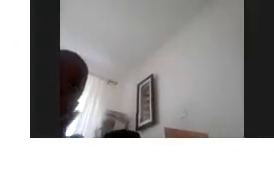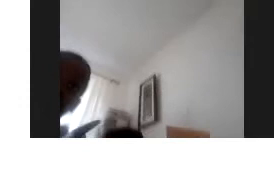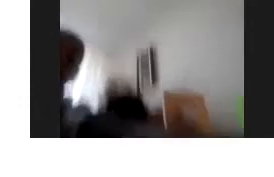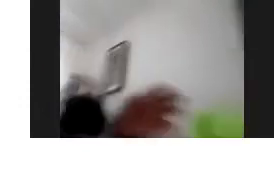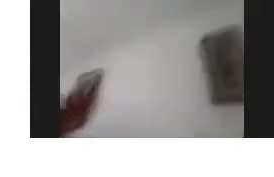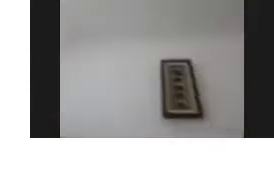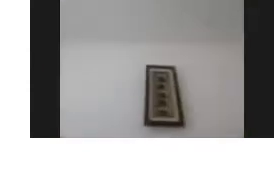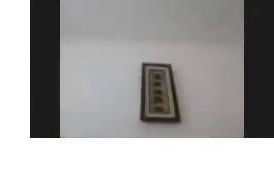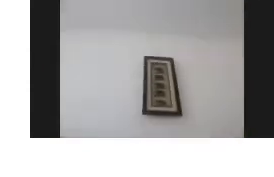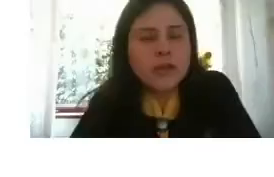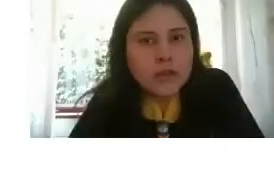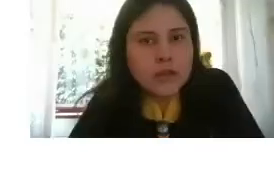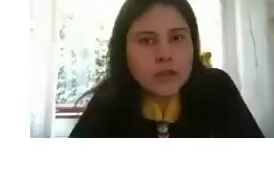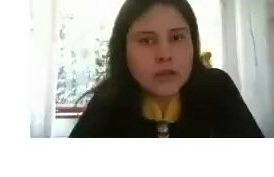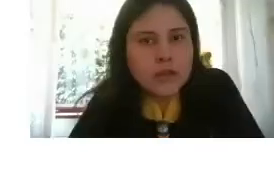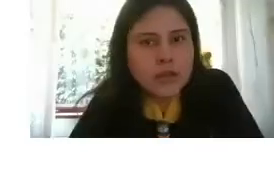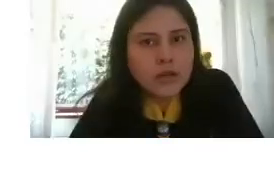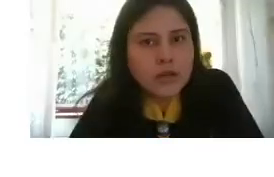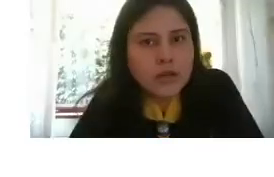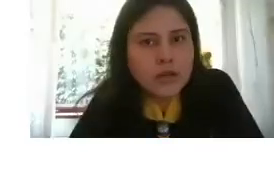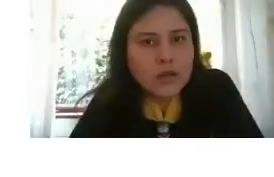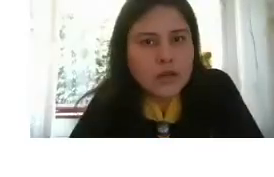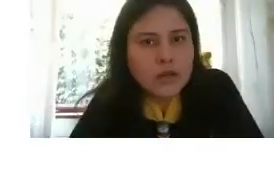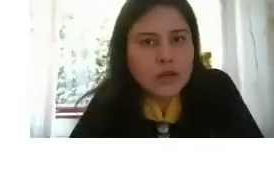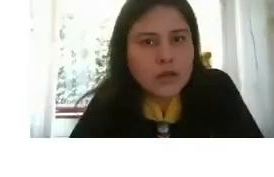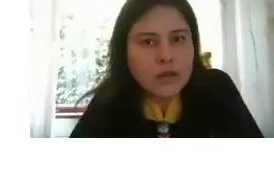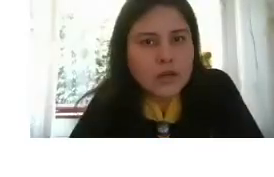words. Pardon?